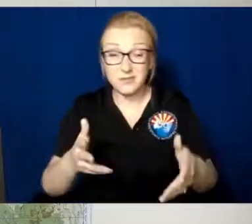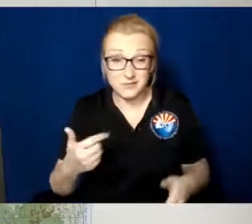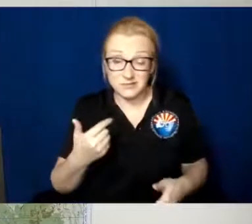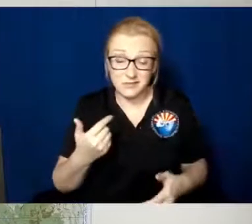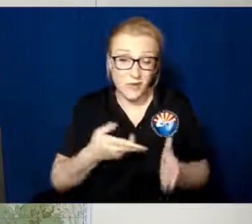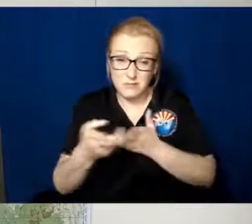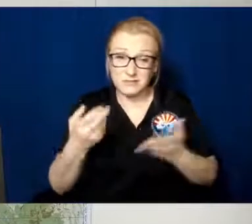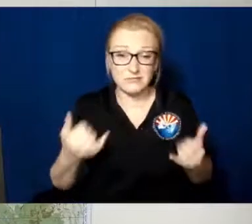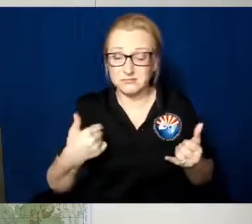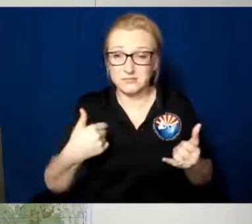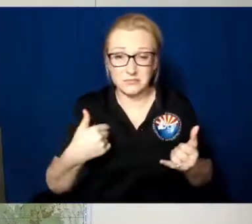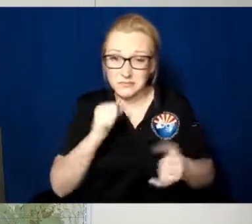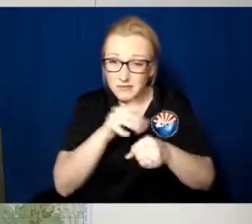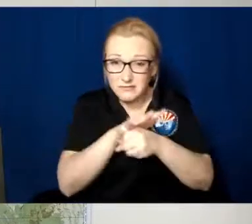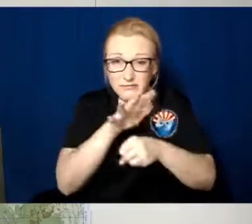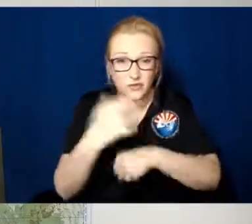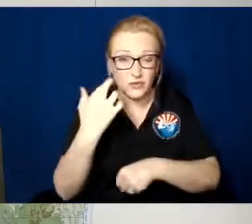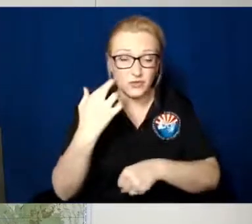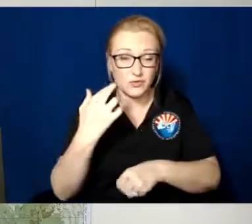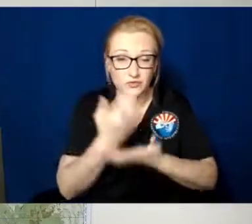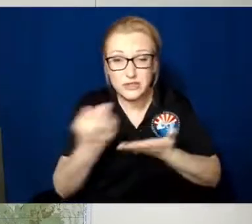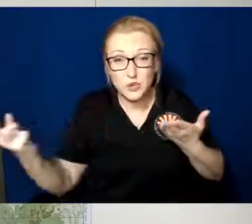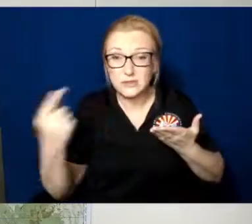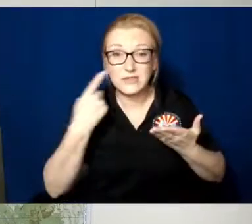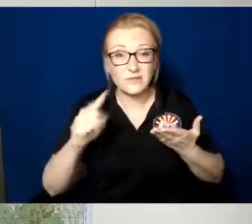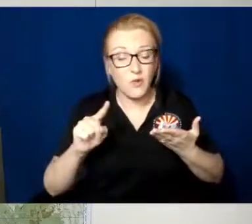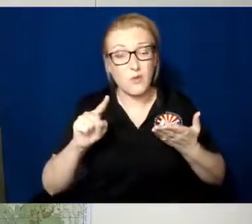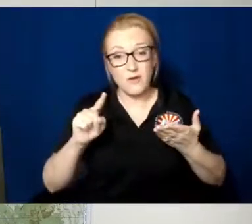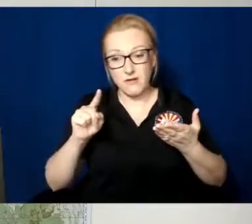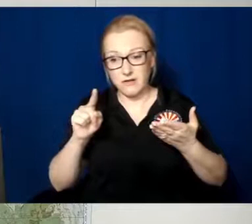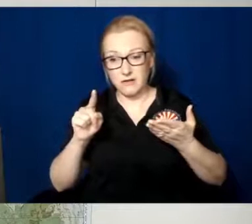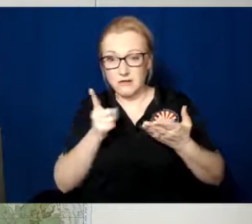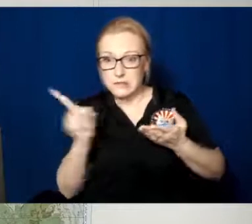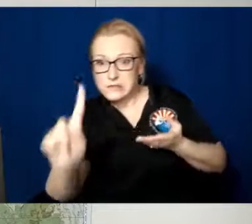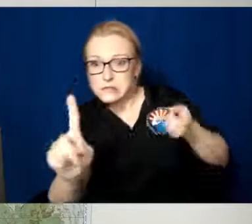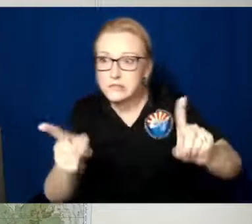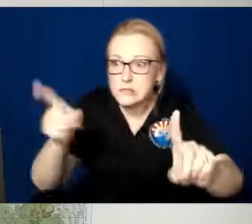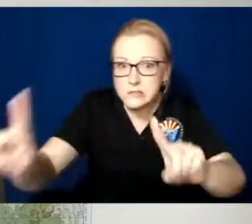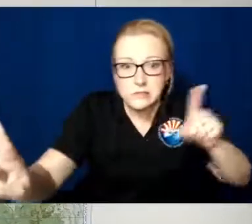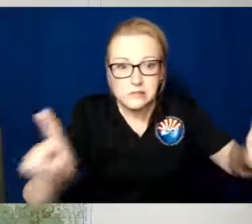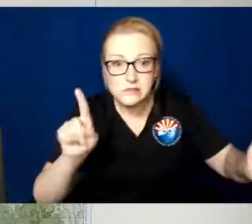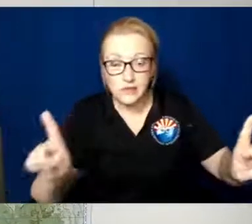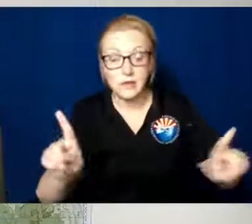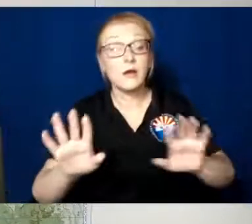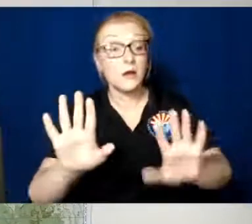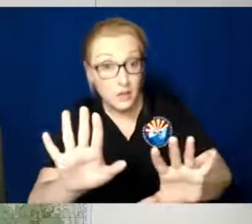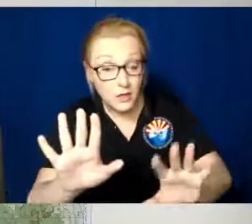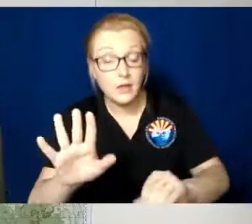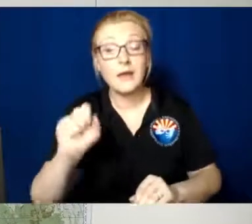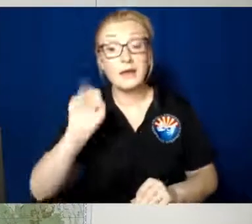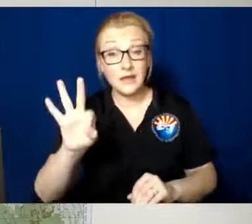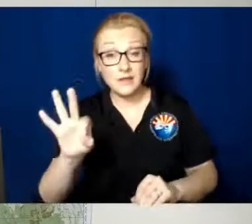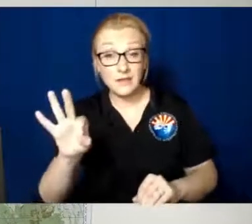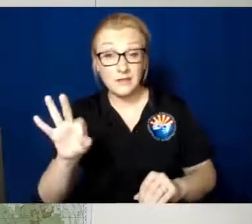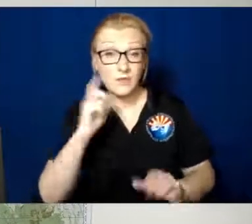resources. So things that we're concerned about are those areas where we have fire next to unburned fuels, next to